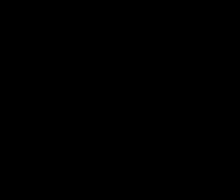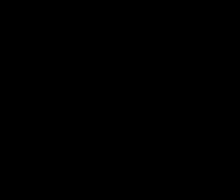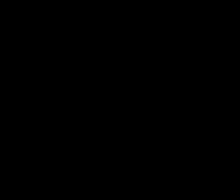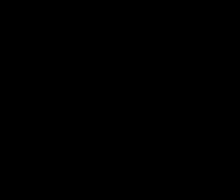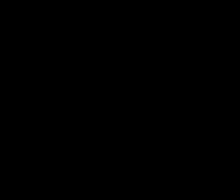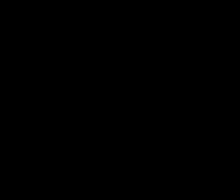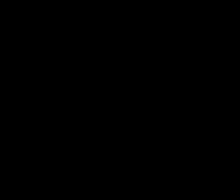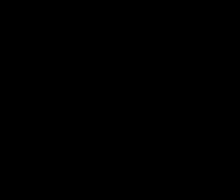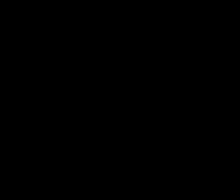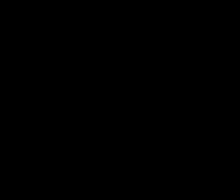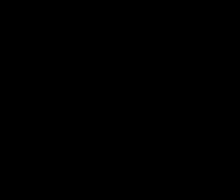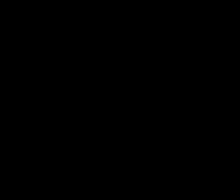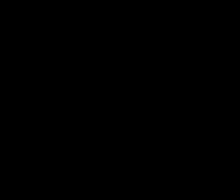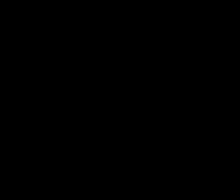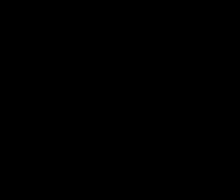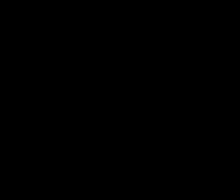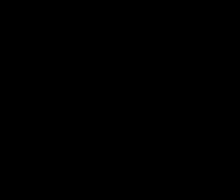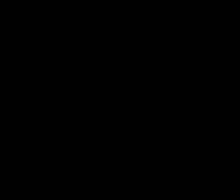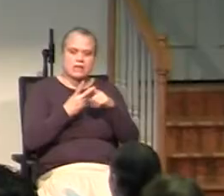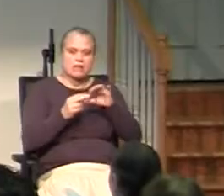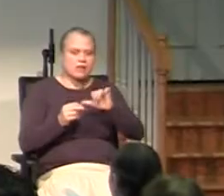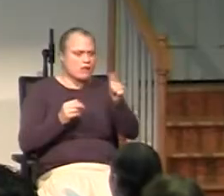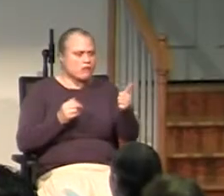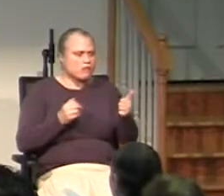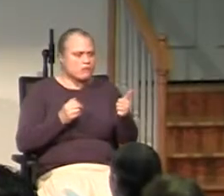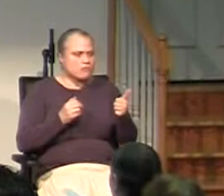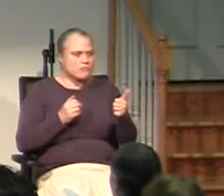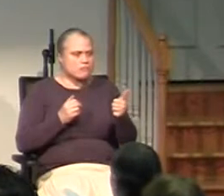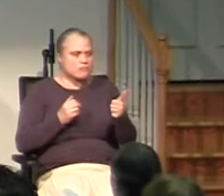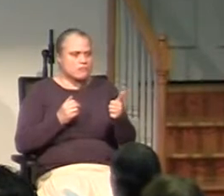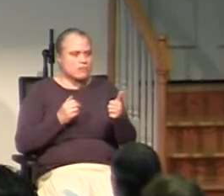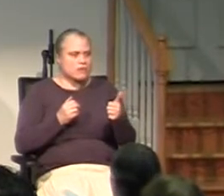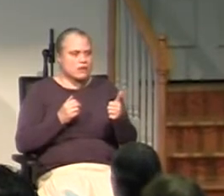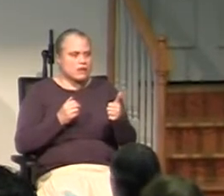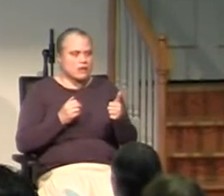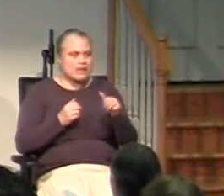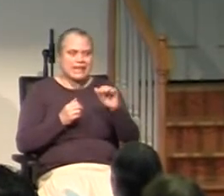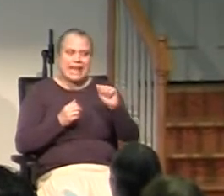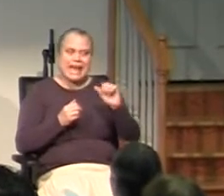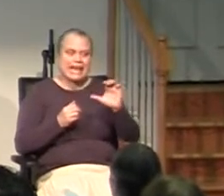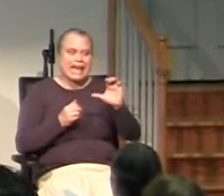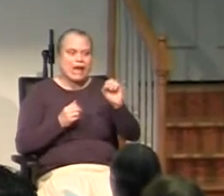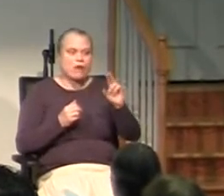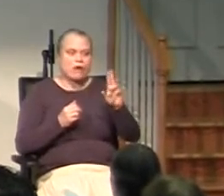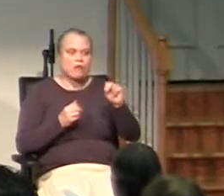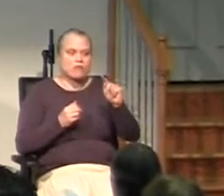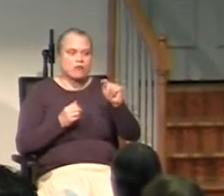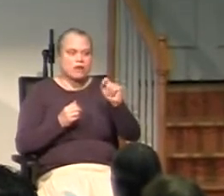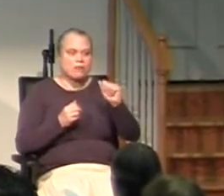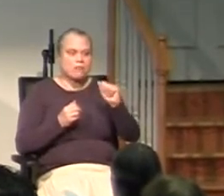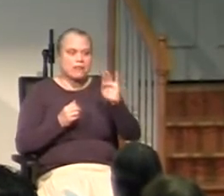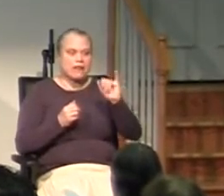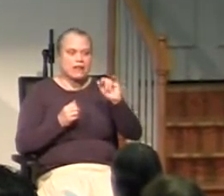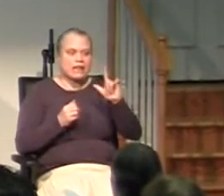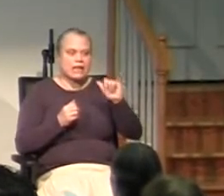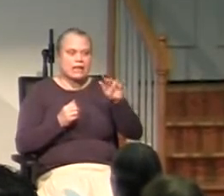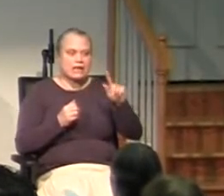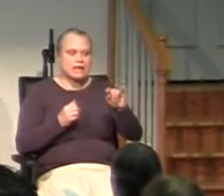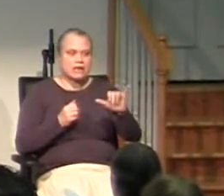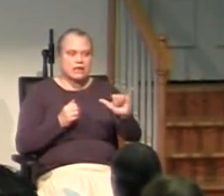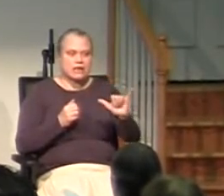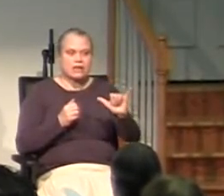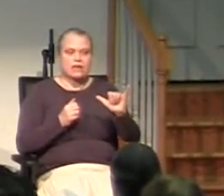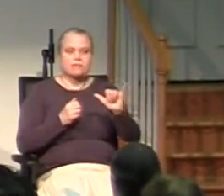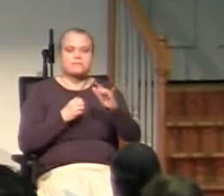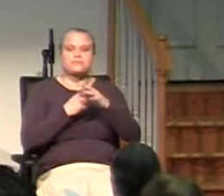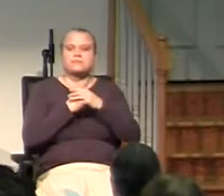responsibility. Number two is accountability. Every person, now you and I, if we believe, well,